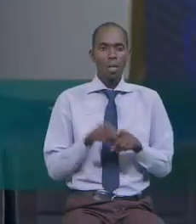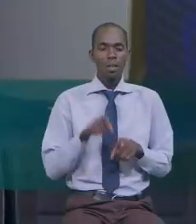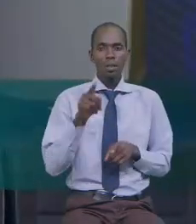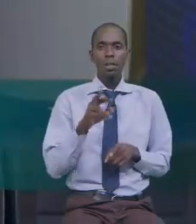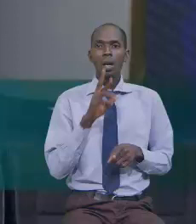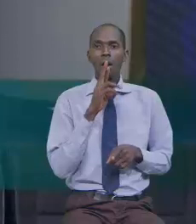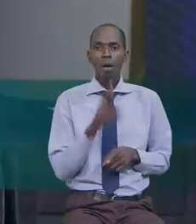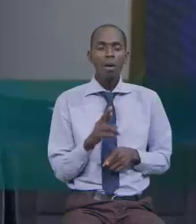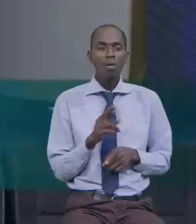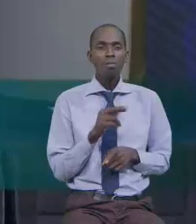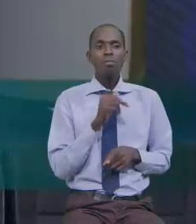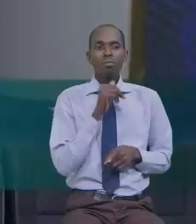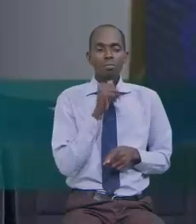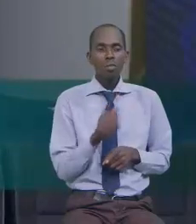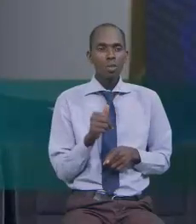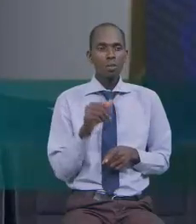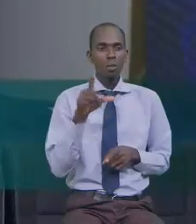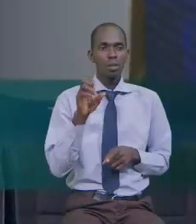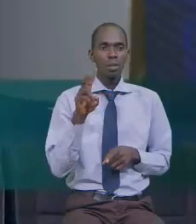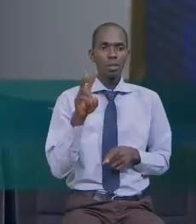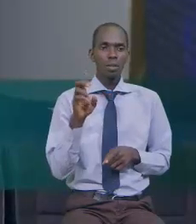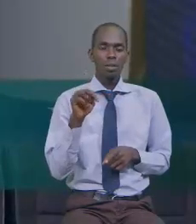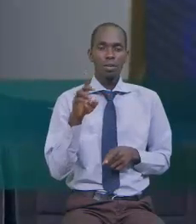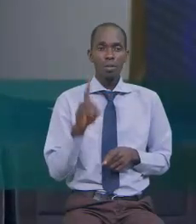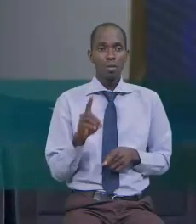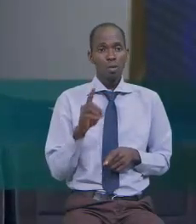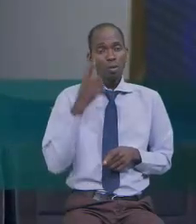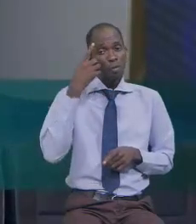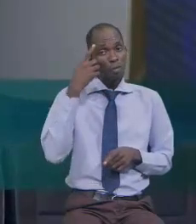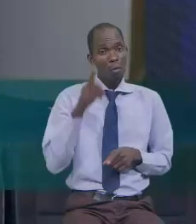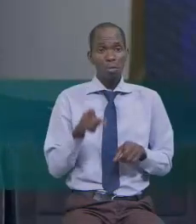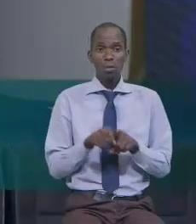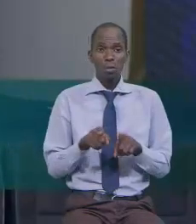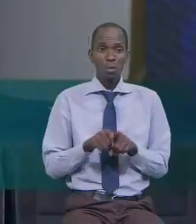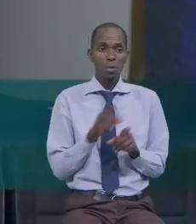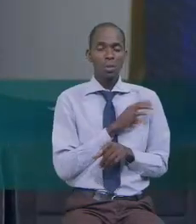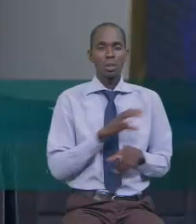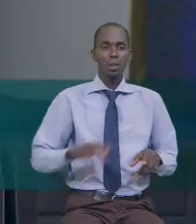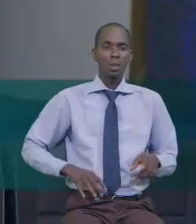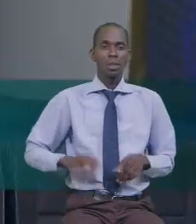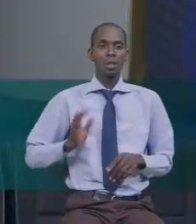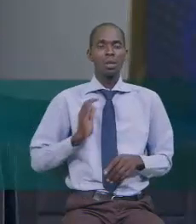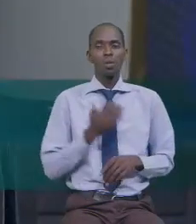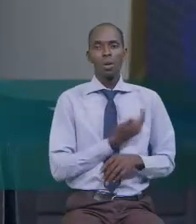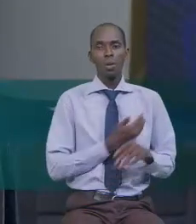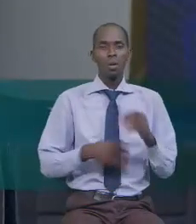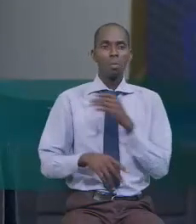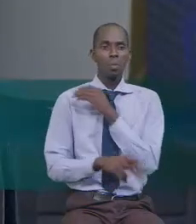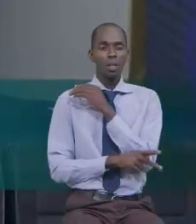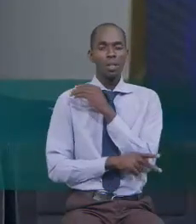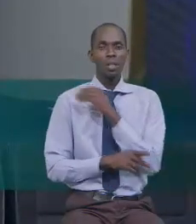are unleavened, for even Christ a